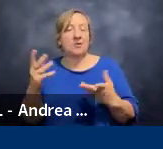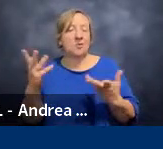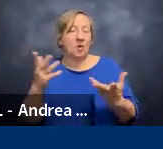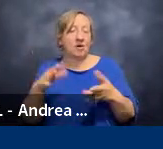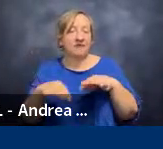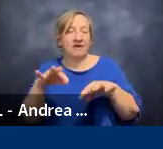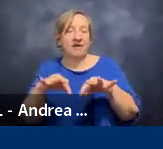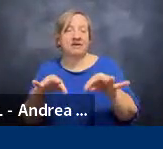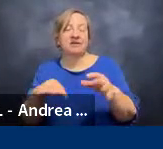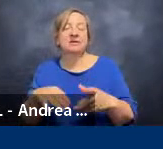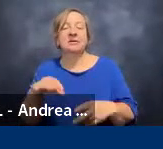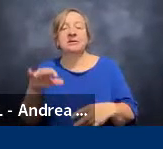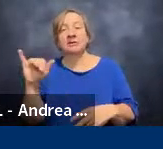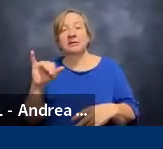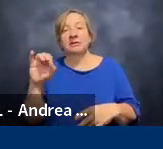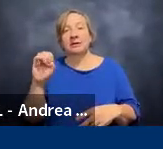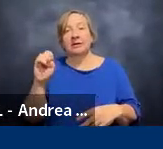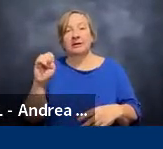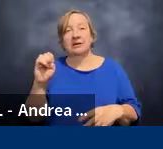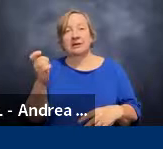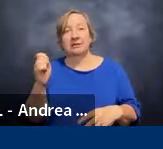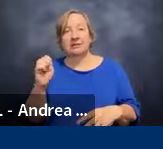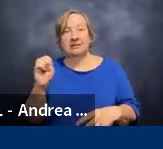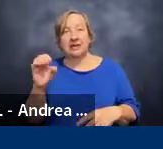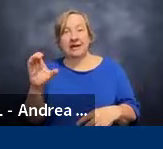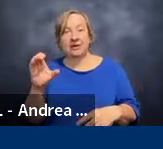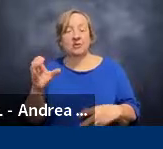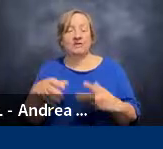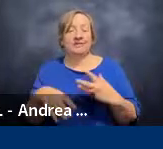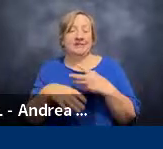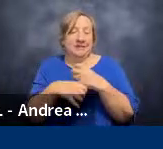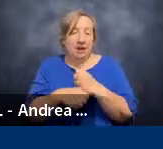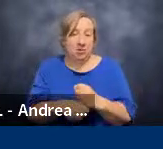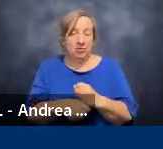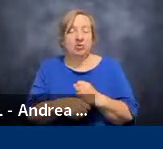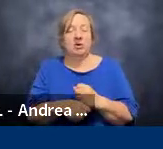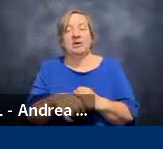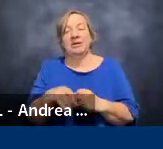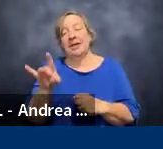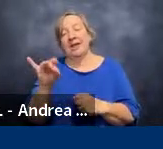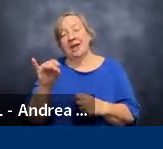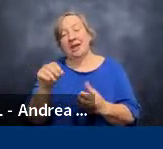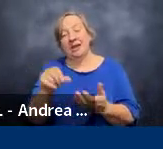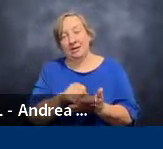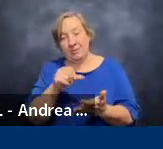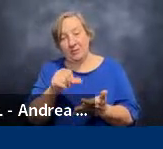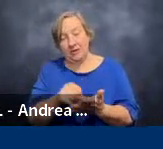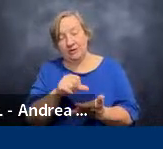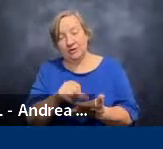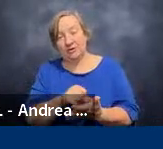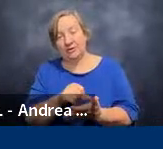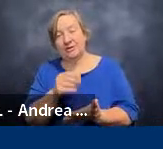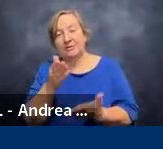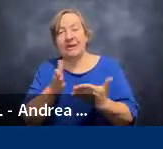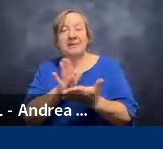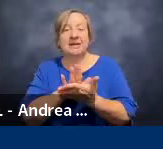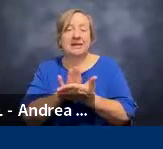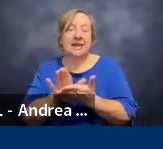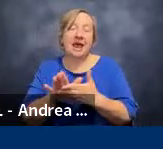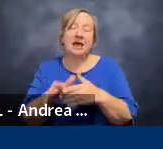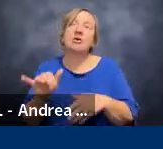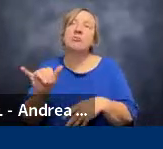an executive summary if you want to just go ahead and read that. It's 80 pages. It might be a nice